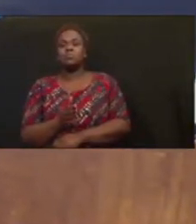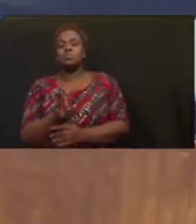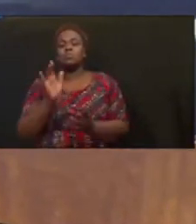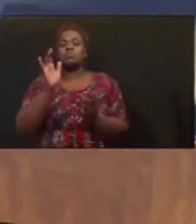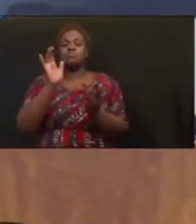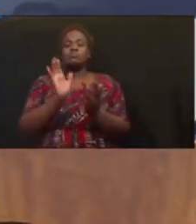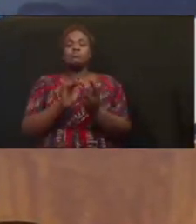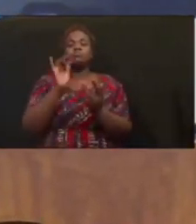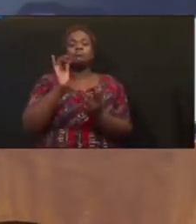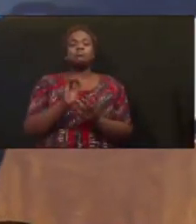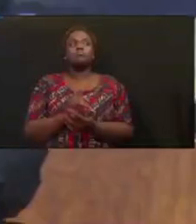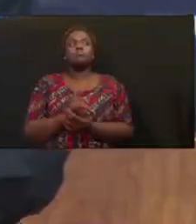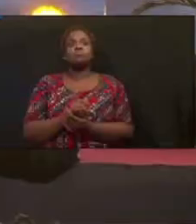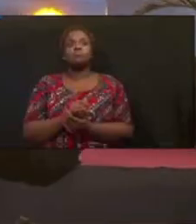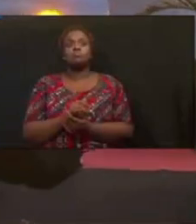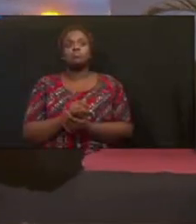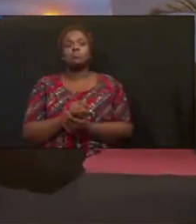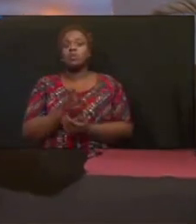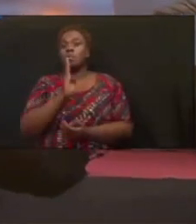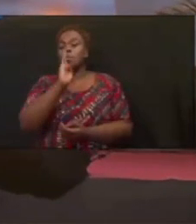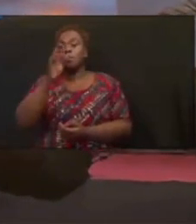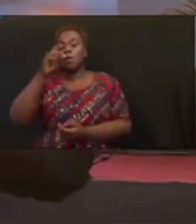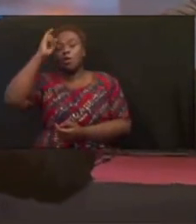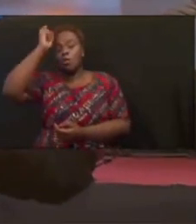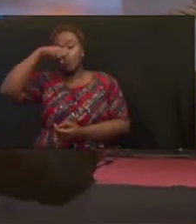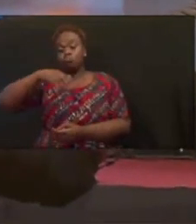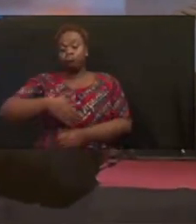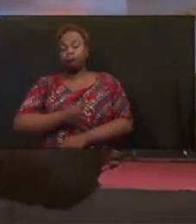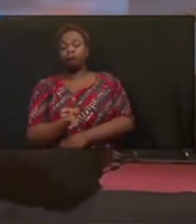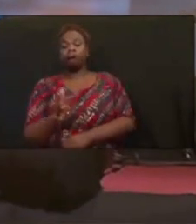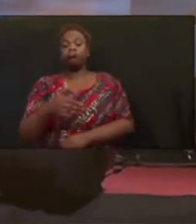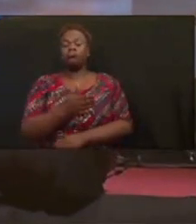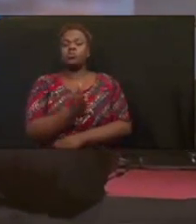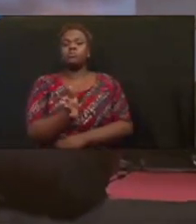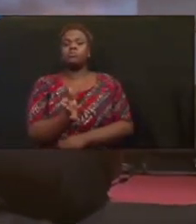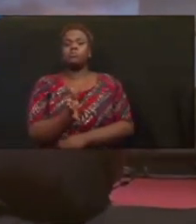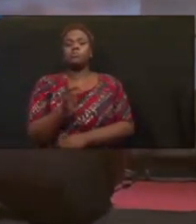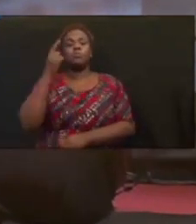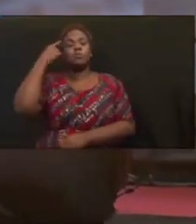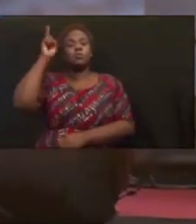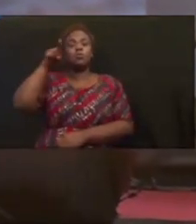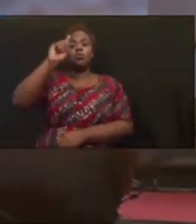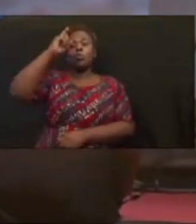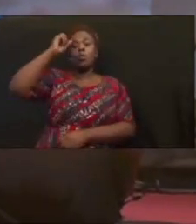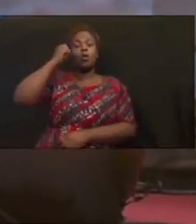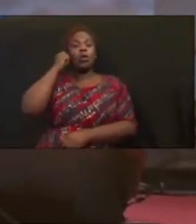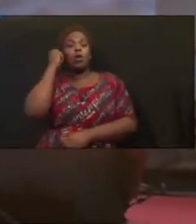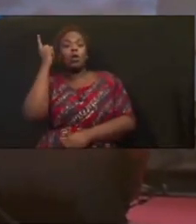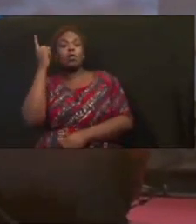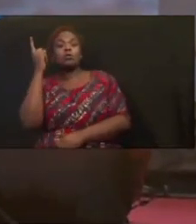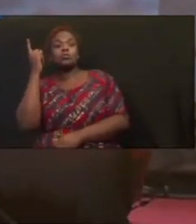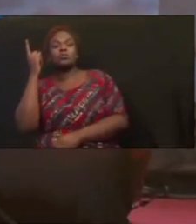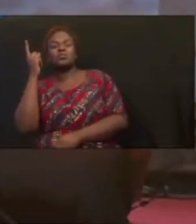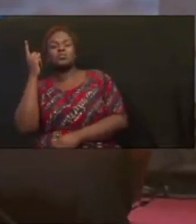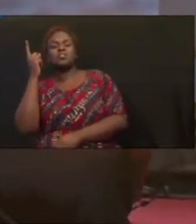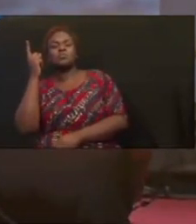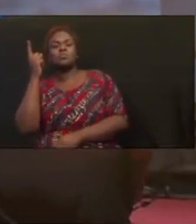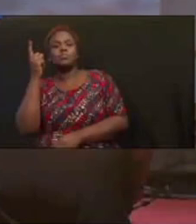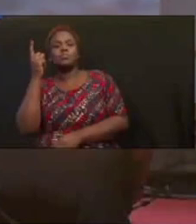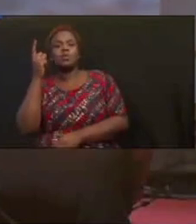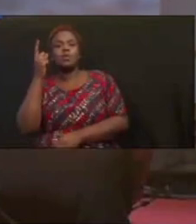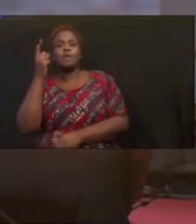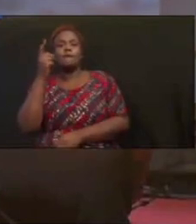language. To be as wise as a serpent, for you to understand that, you have to understand the